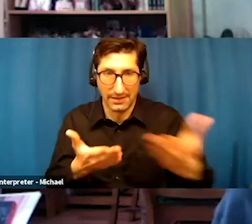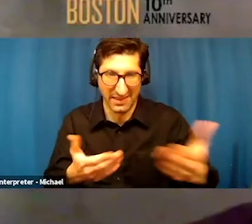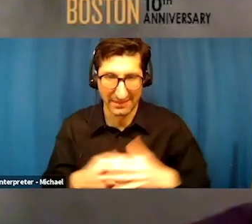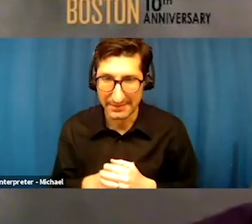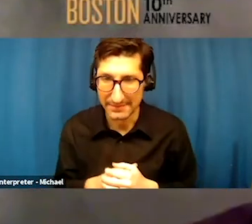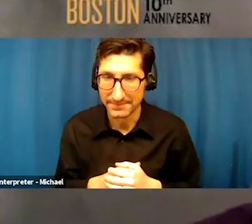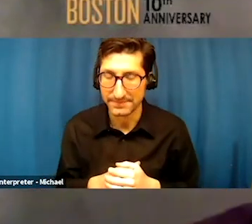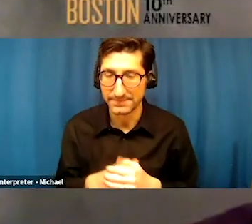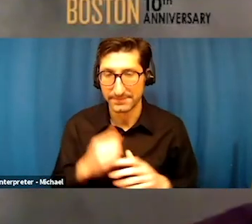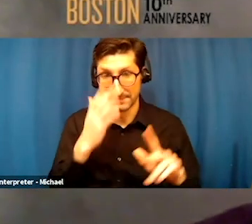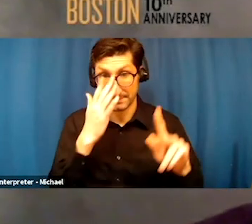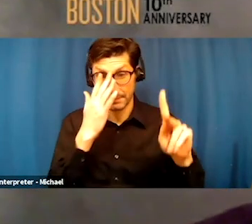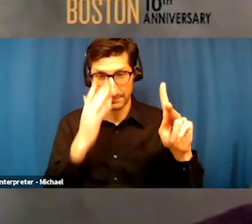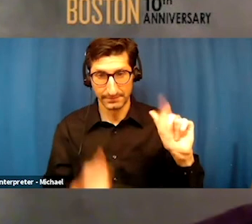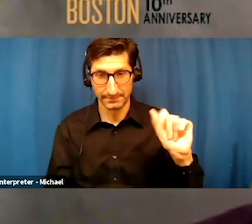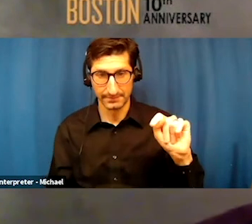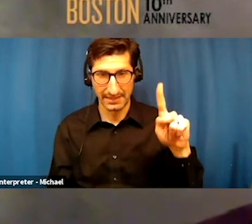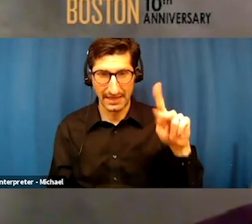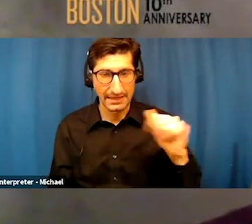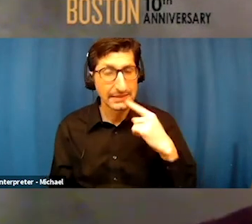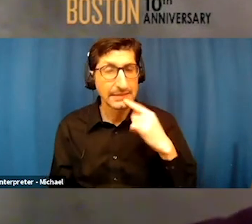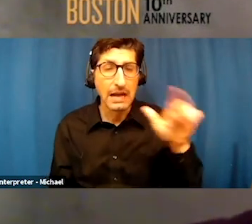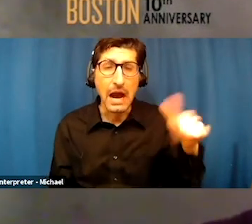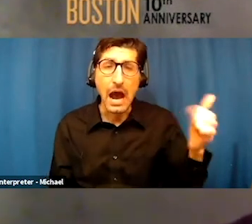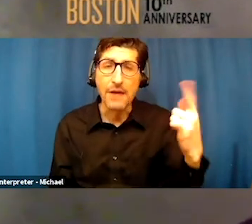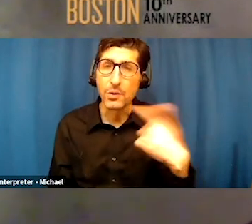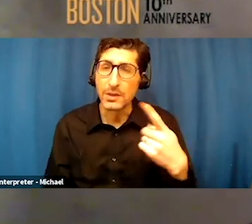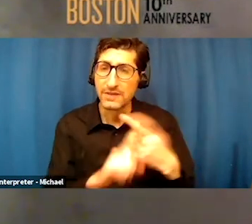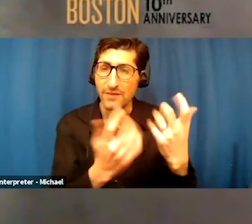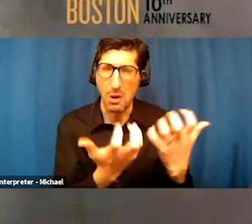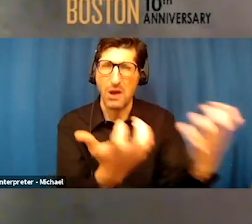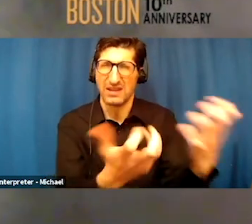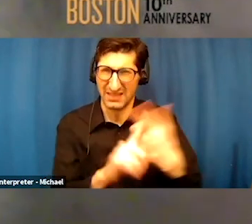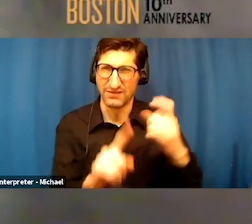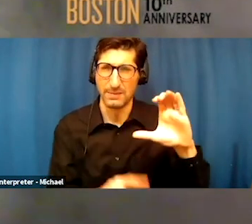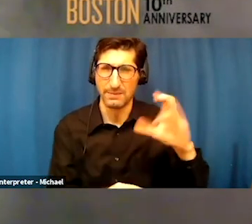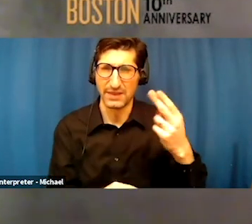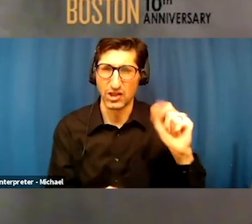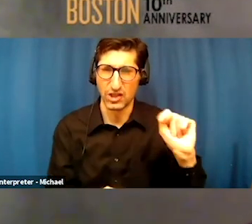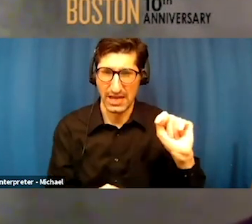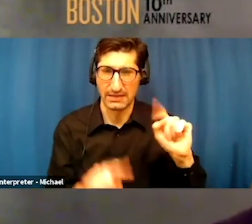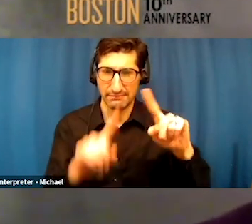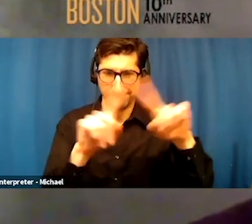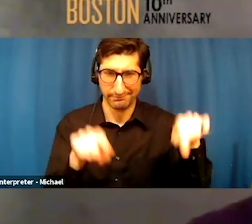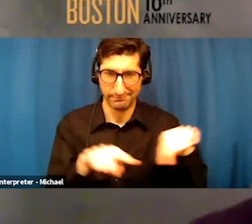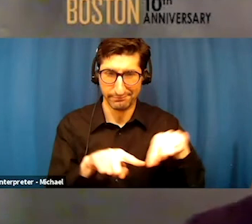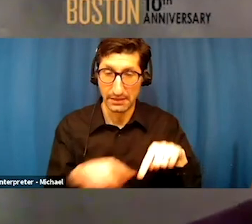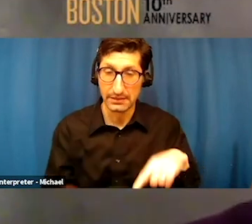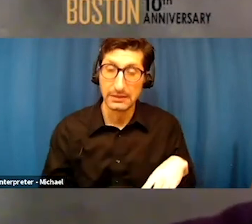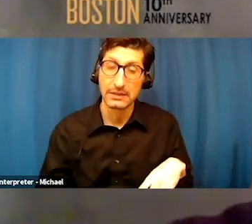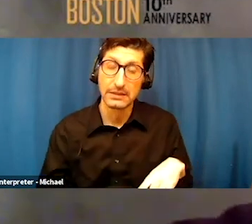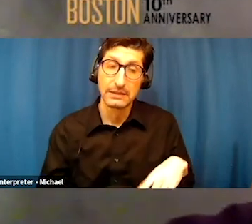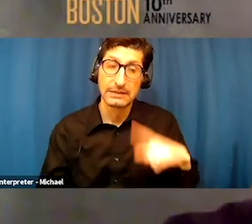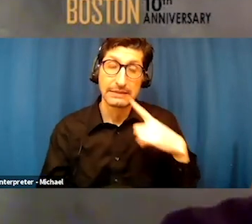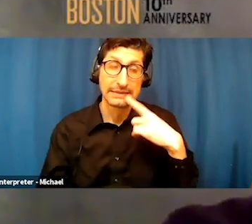We have, um, another question from the audience. That's in the chat that I will read to you, Riva. Um, you mentioned in your